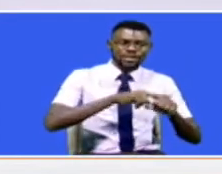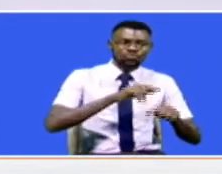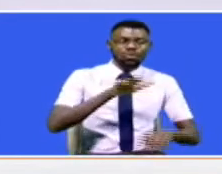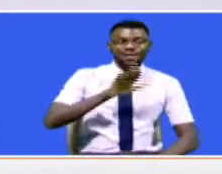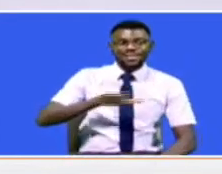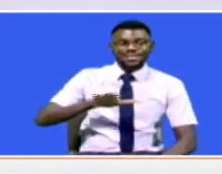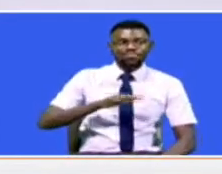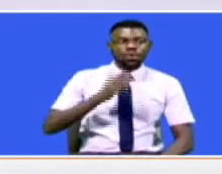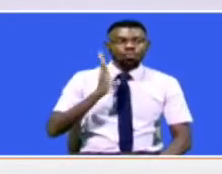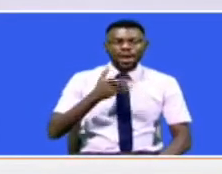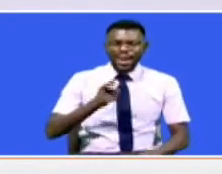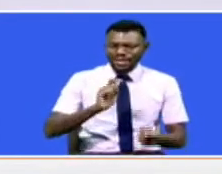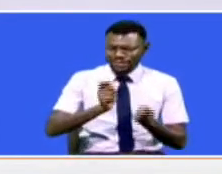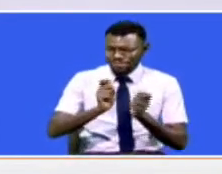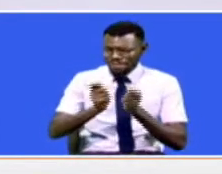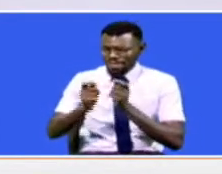law.